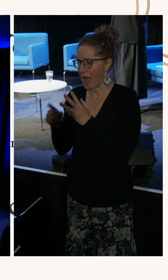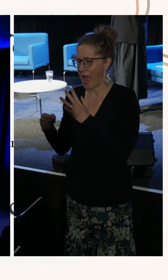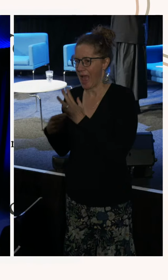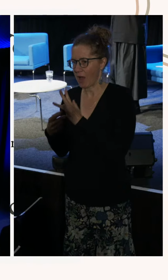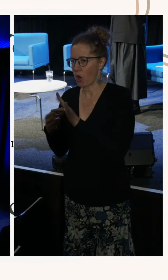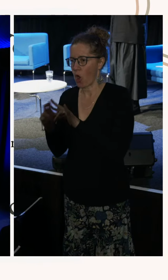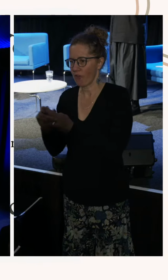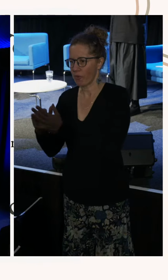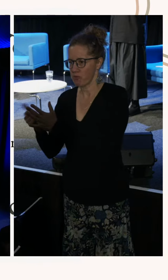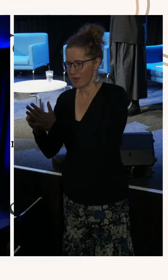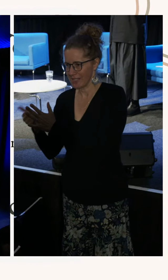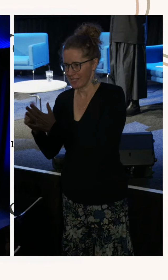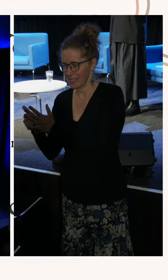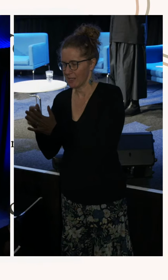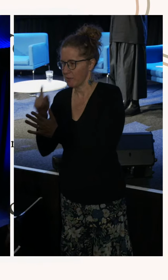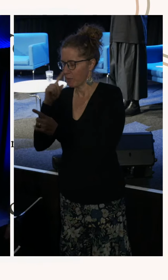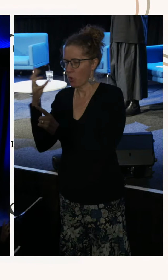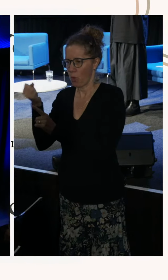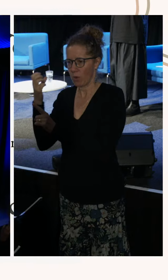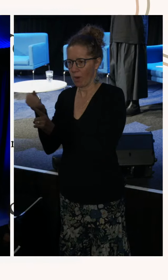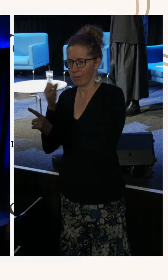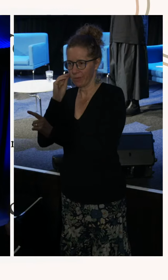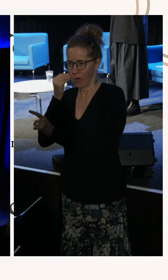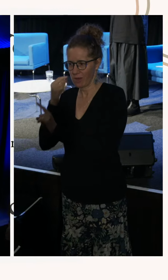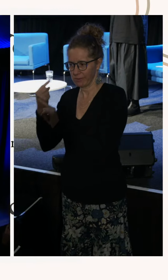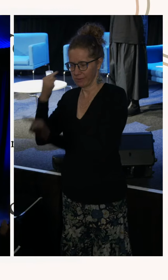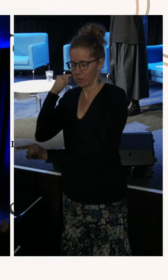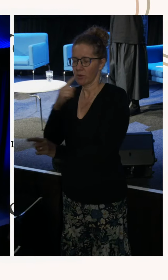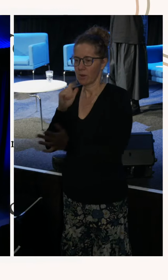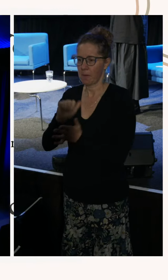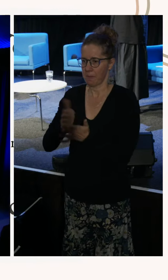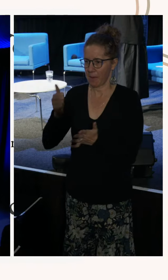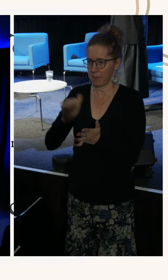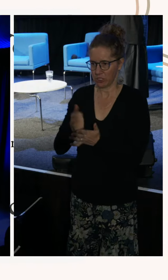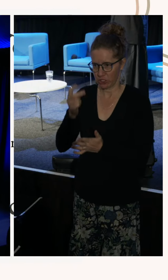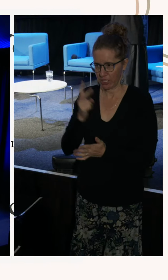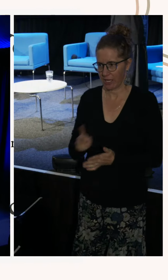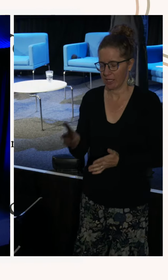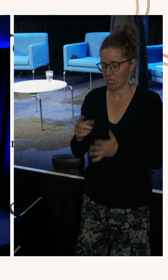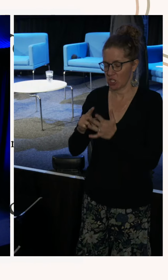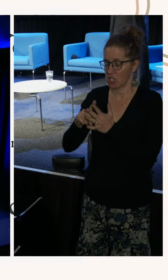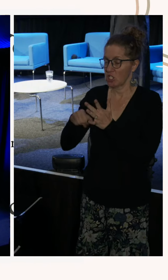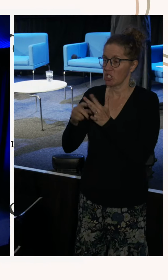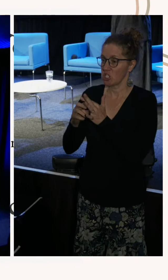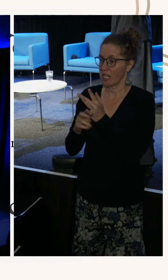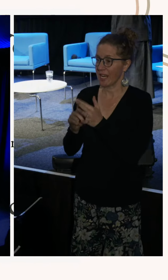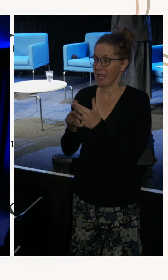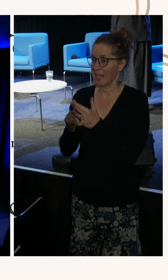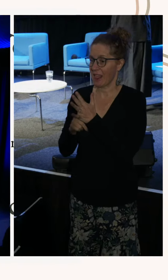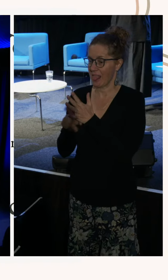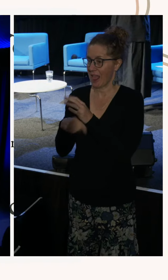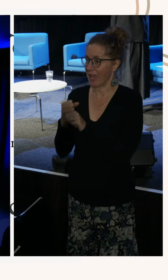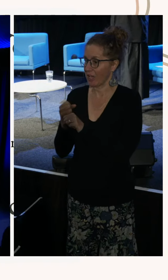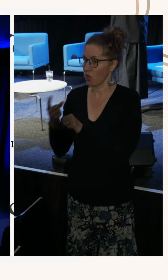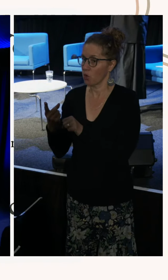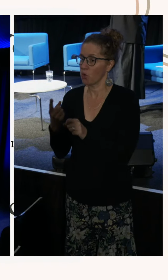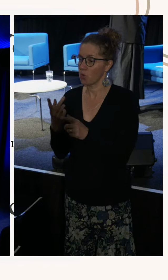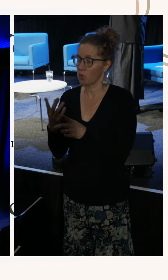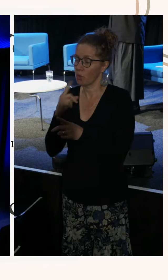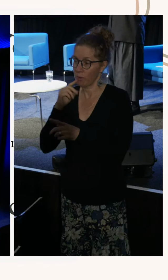David Yeena Prize. Janine Lane, who will be reading at that event, is also a part of this series.